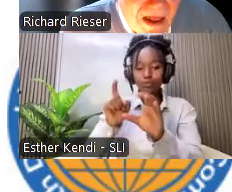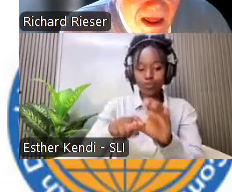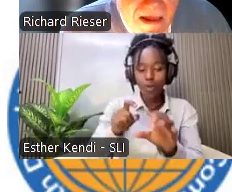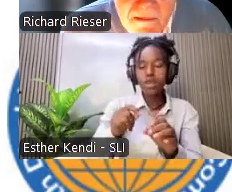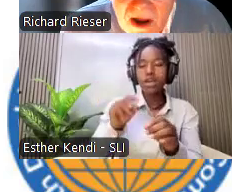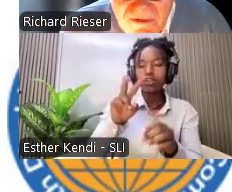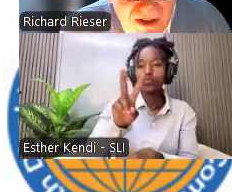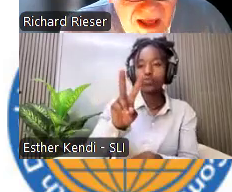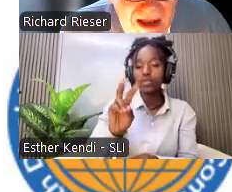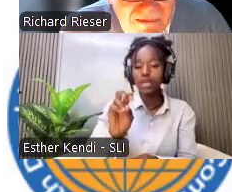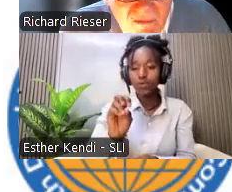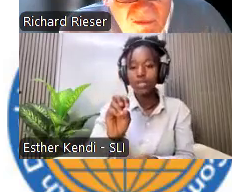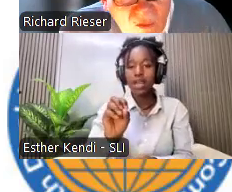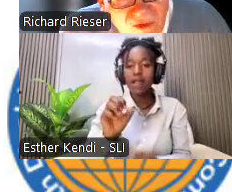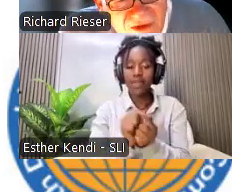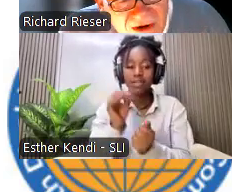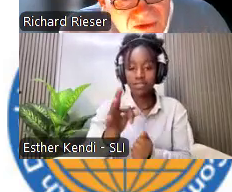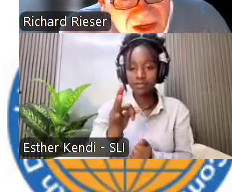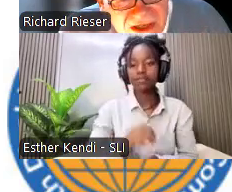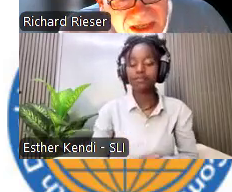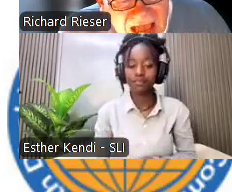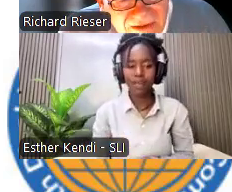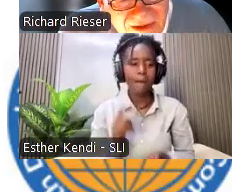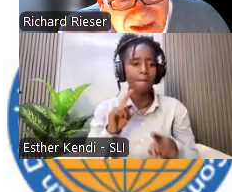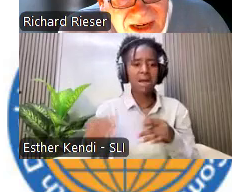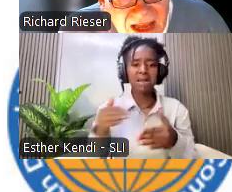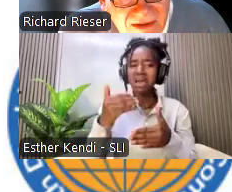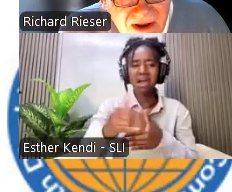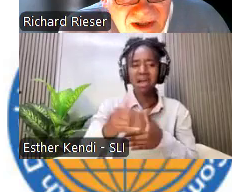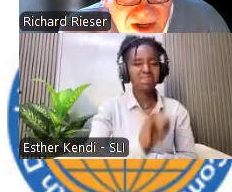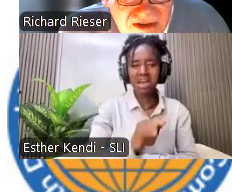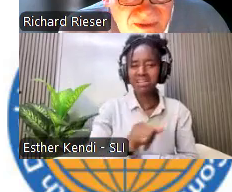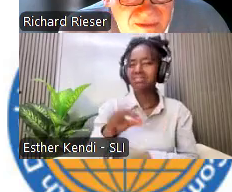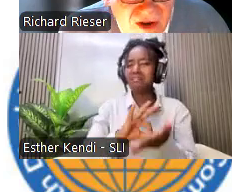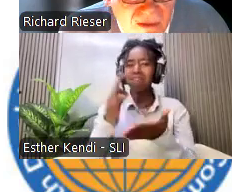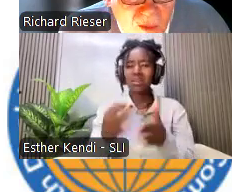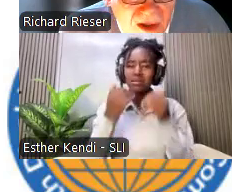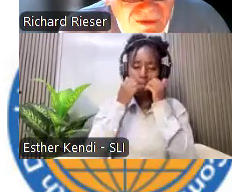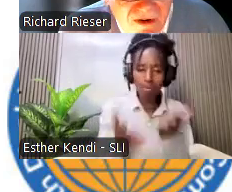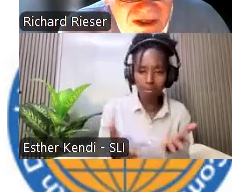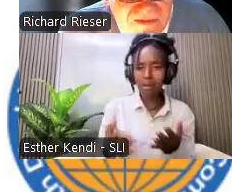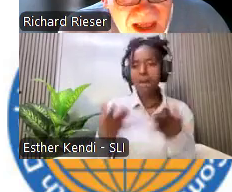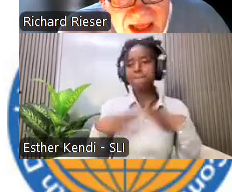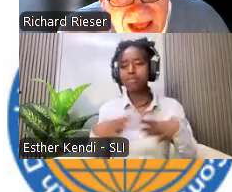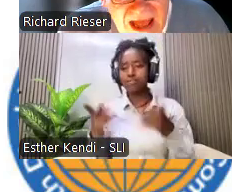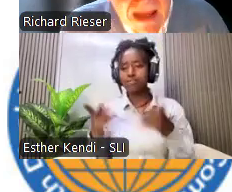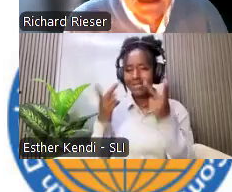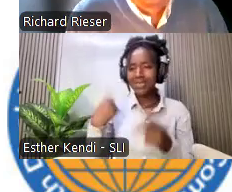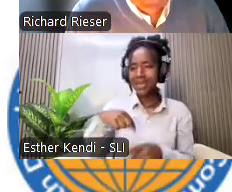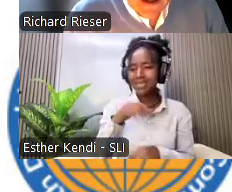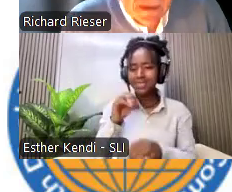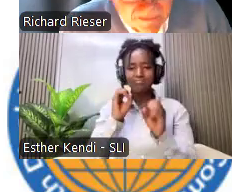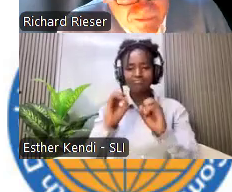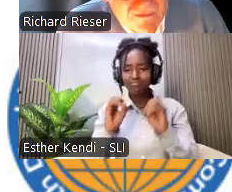2013. But after that, for various reasons, lack of funding, lack of recognition from the Commonwealth for us,